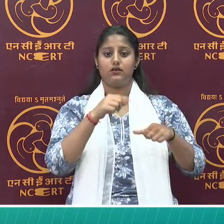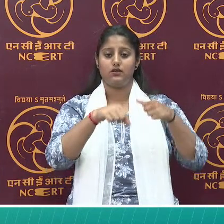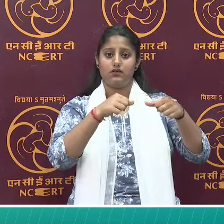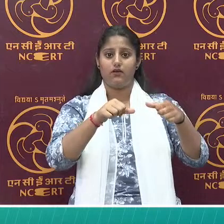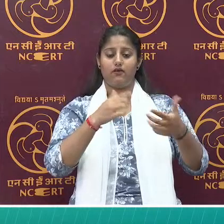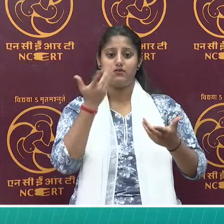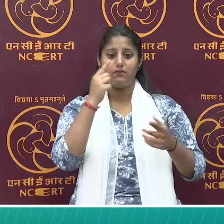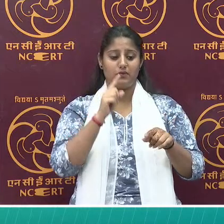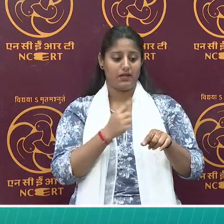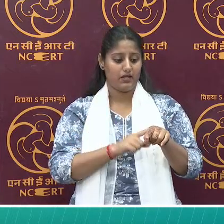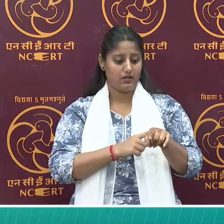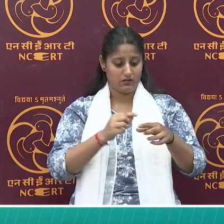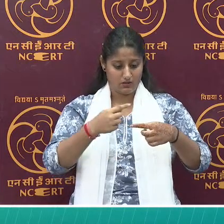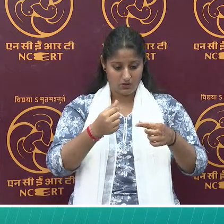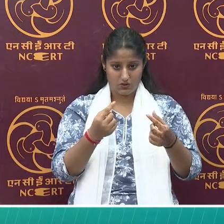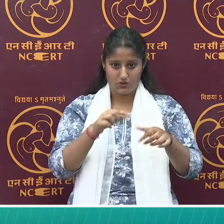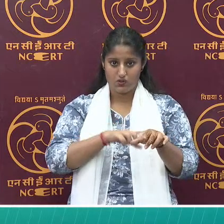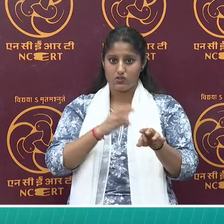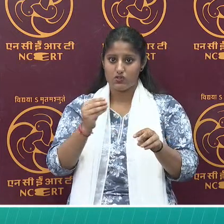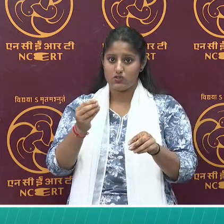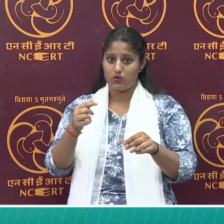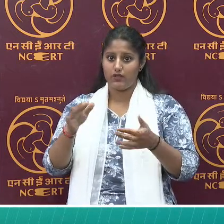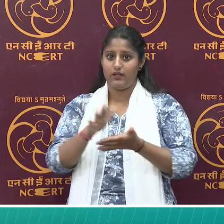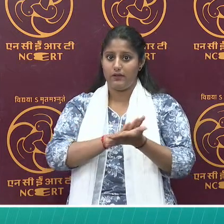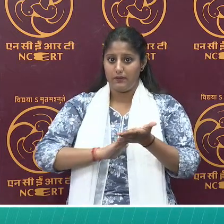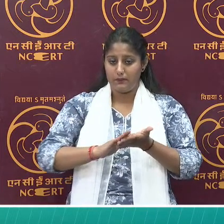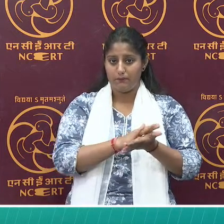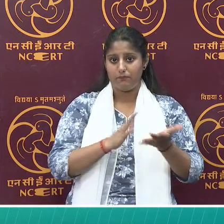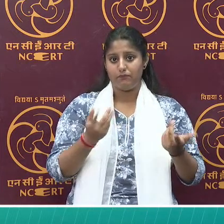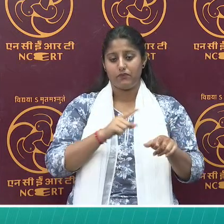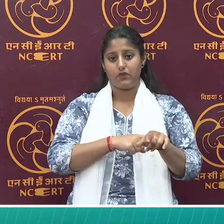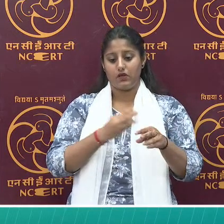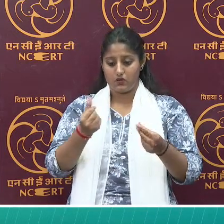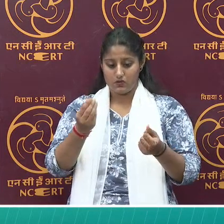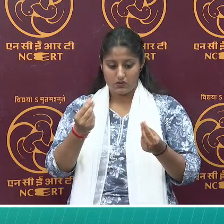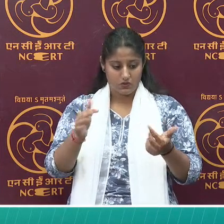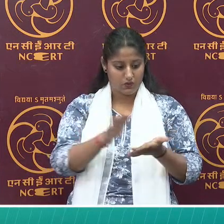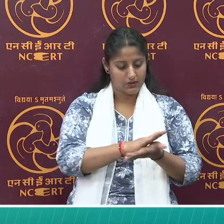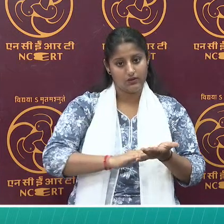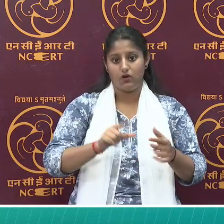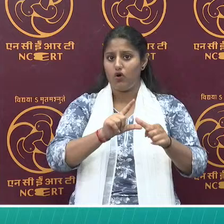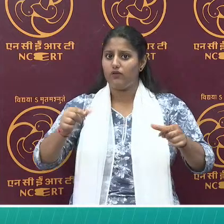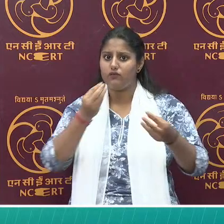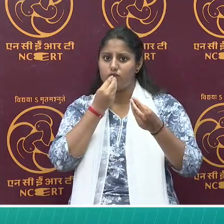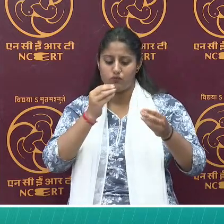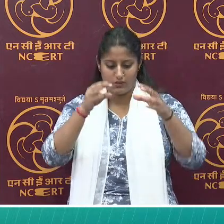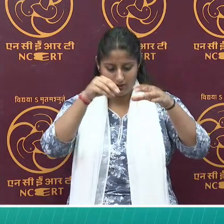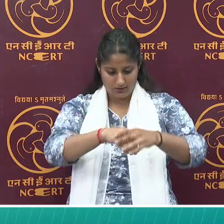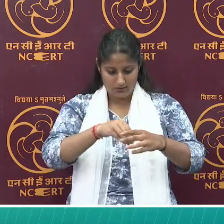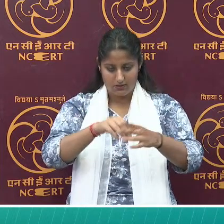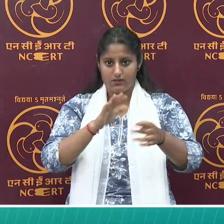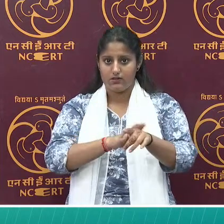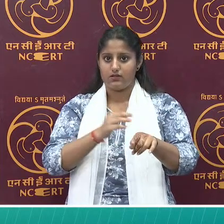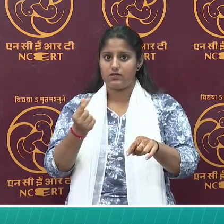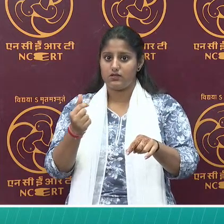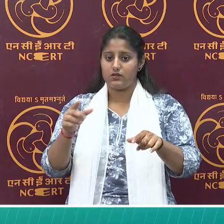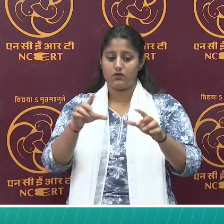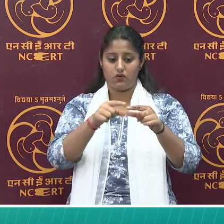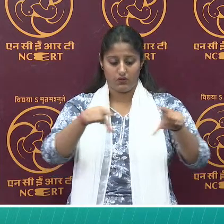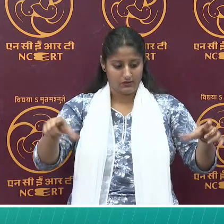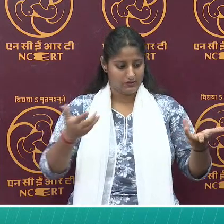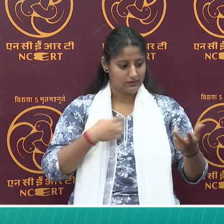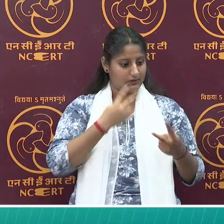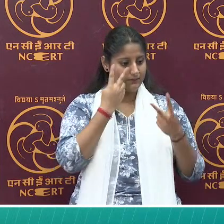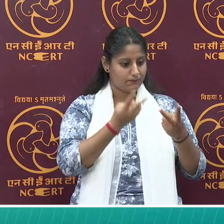soil, the basic thing, all our food is growing in soil, so preparation of soil is required. Then we